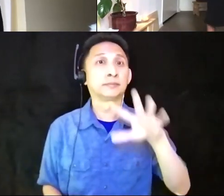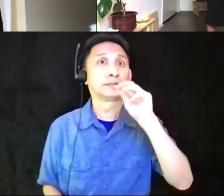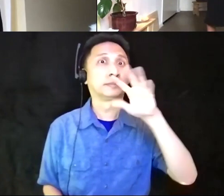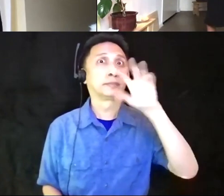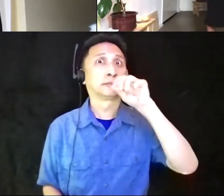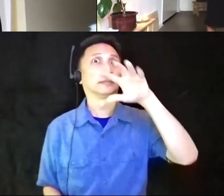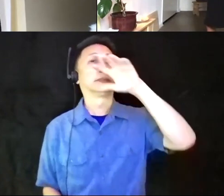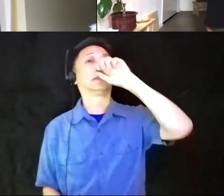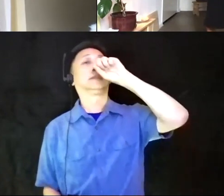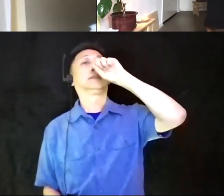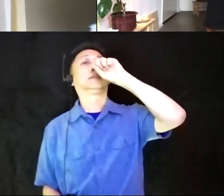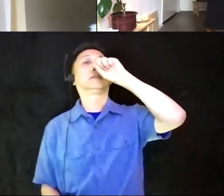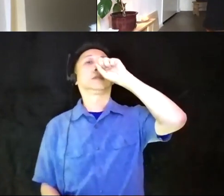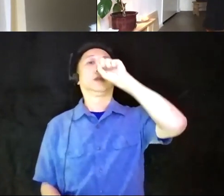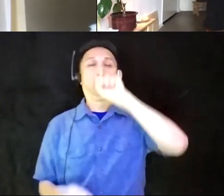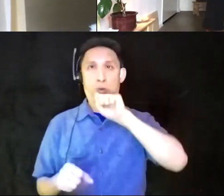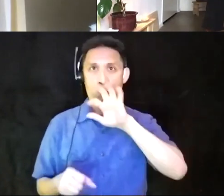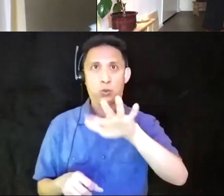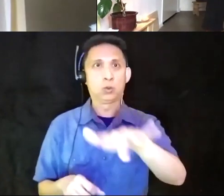in, exhale.